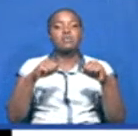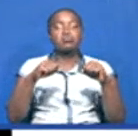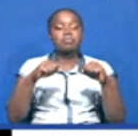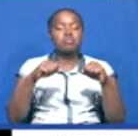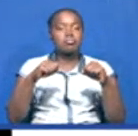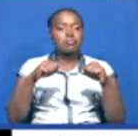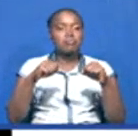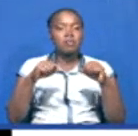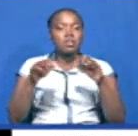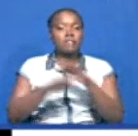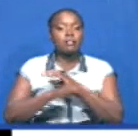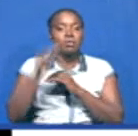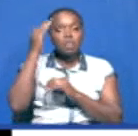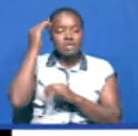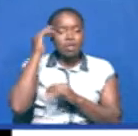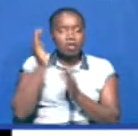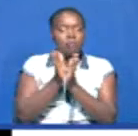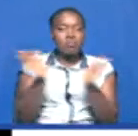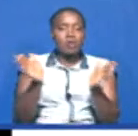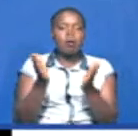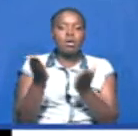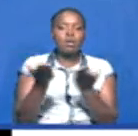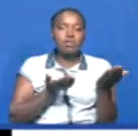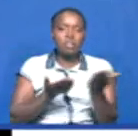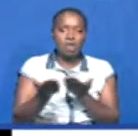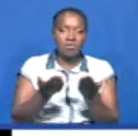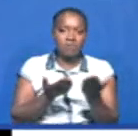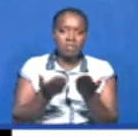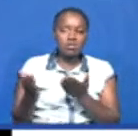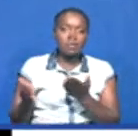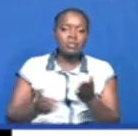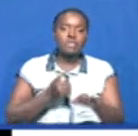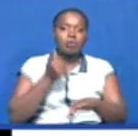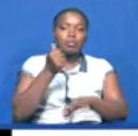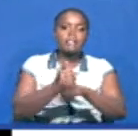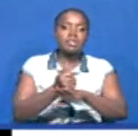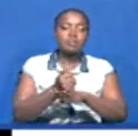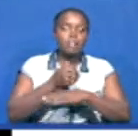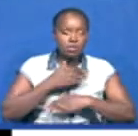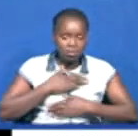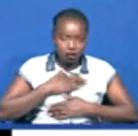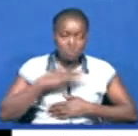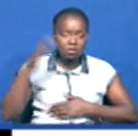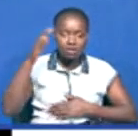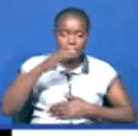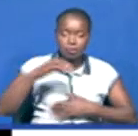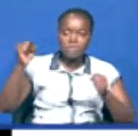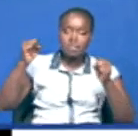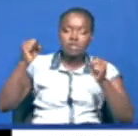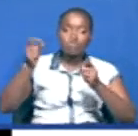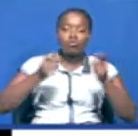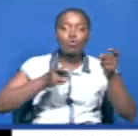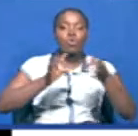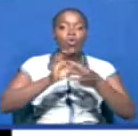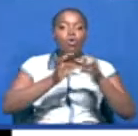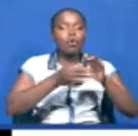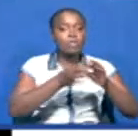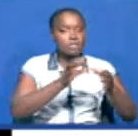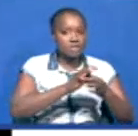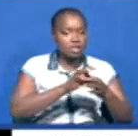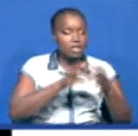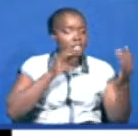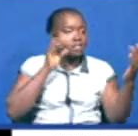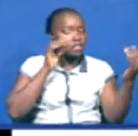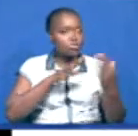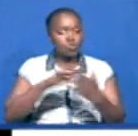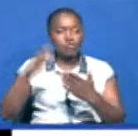the Deputy Head of Public Service, who was appointed by His Excellency the President to coordinate this war,